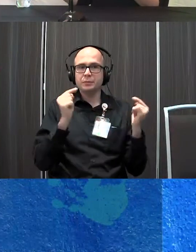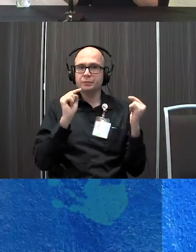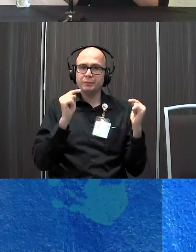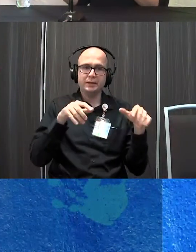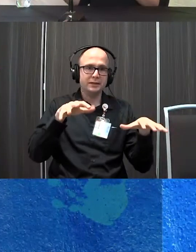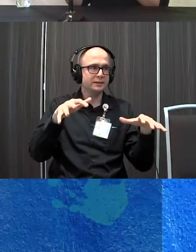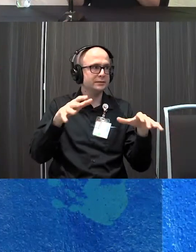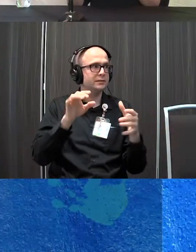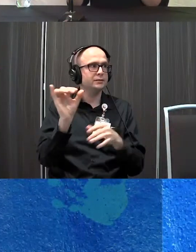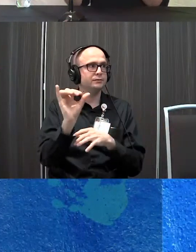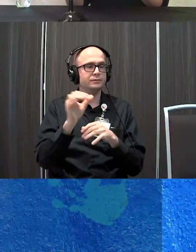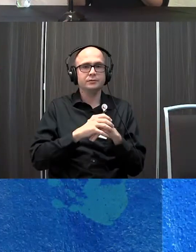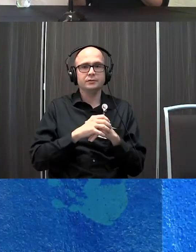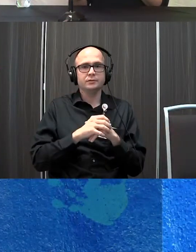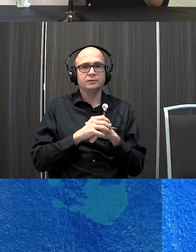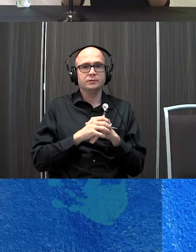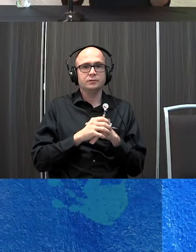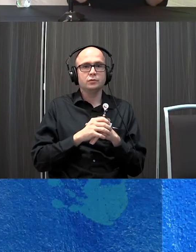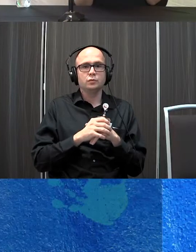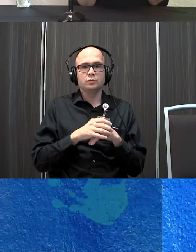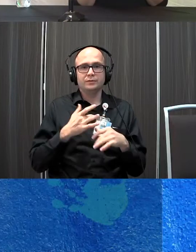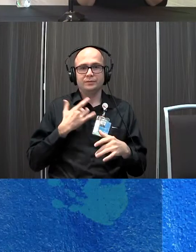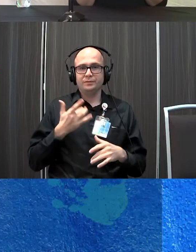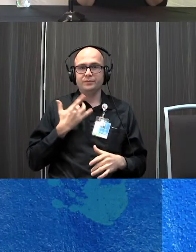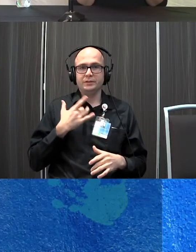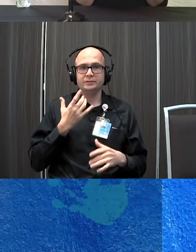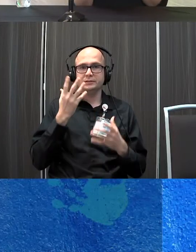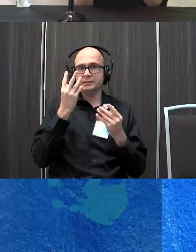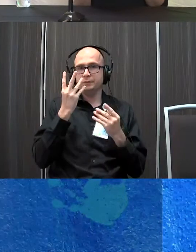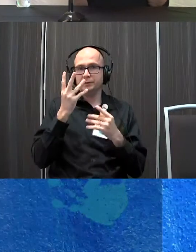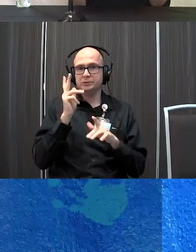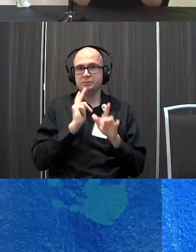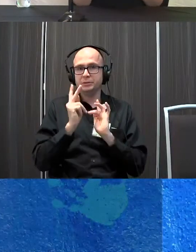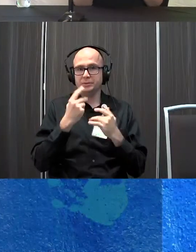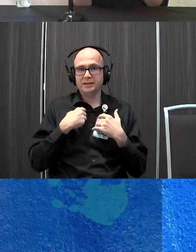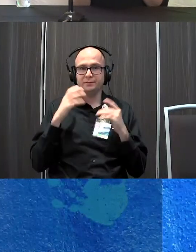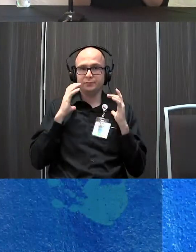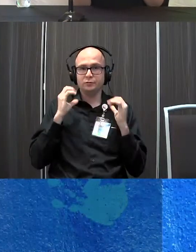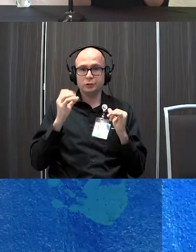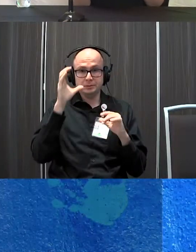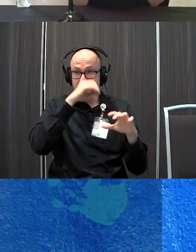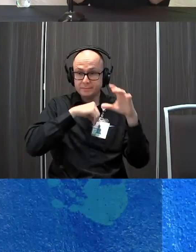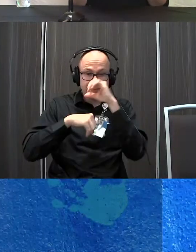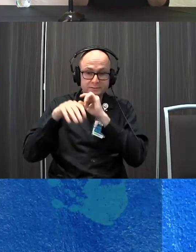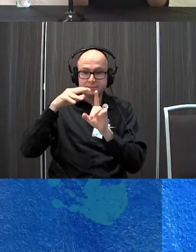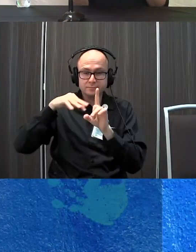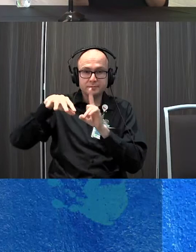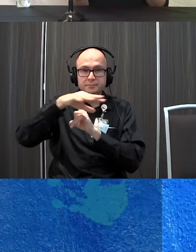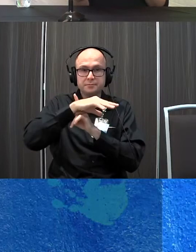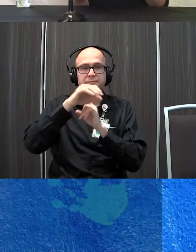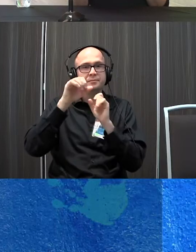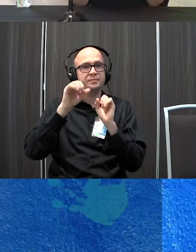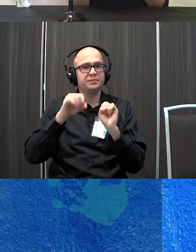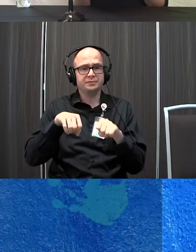anxiety too. With sensory, there's so much information that individuals with charge are missing out on from the environment, so it can really make the